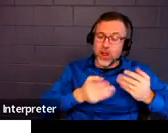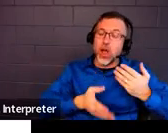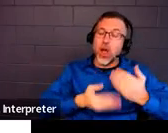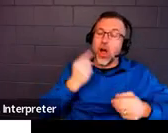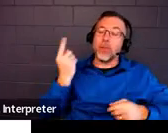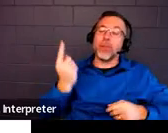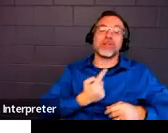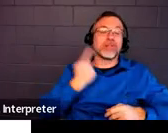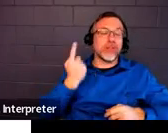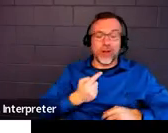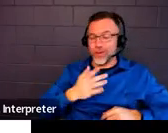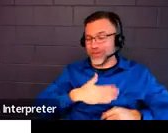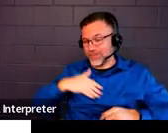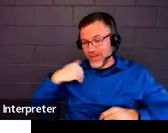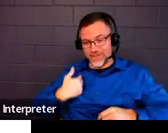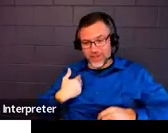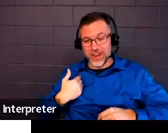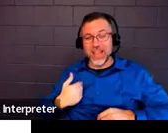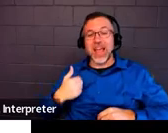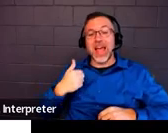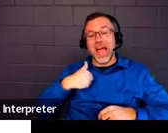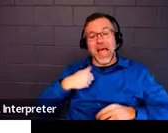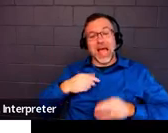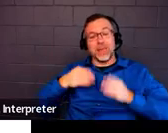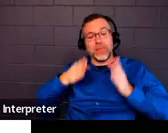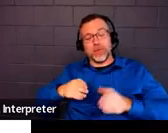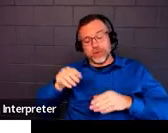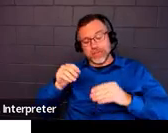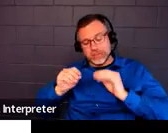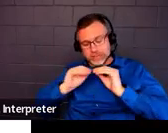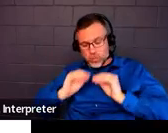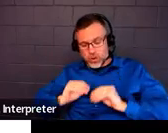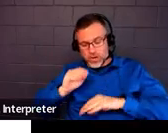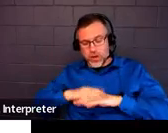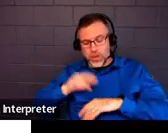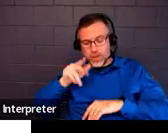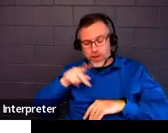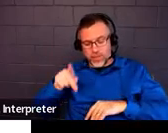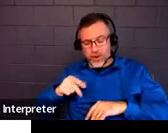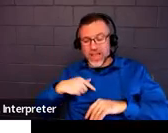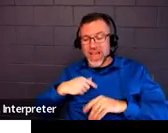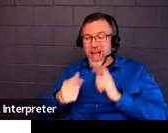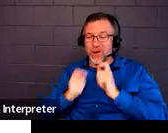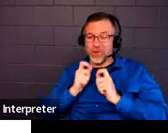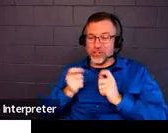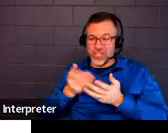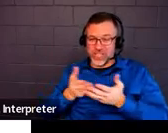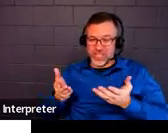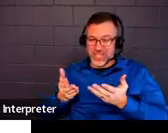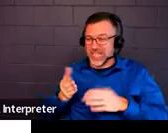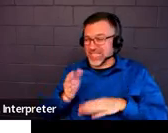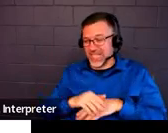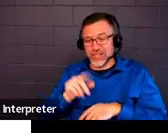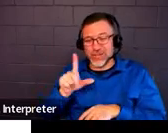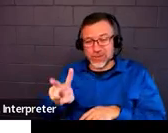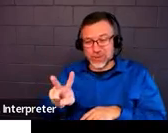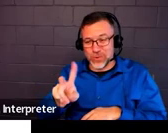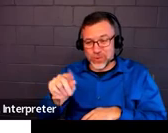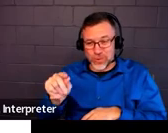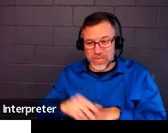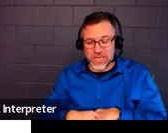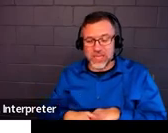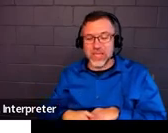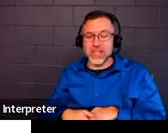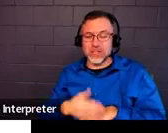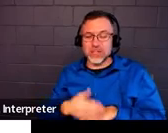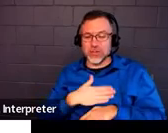know, because I am the person who was working on the PowerPoint. I was changing things at like 2:20. So it is 100%